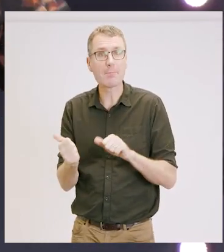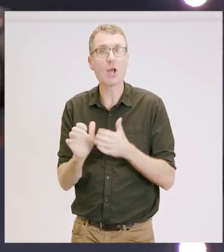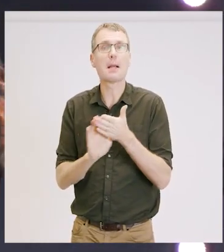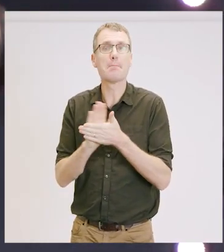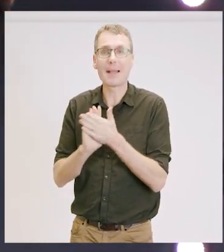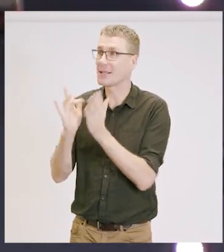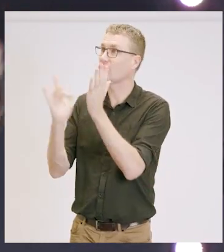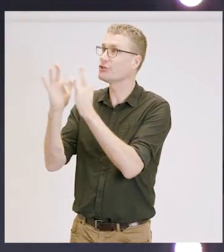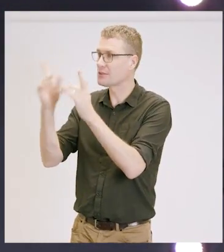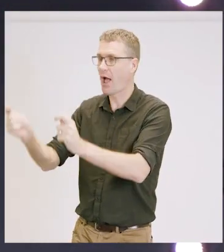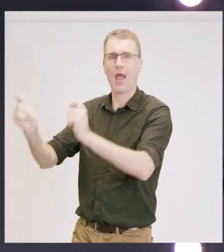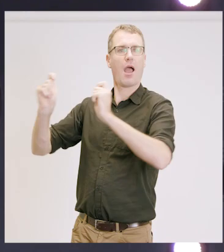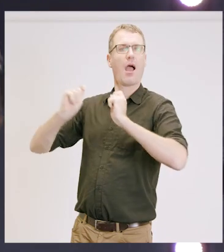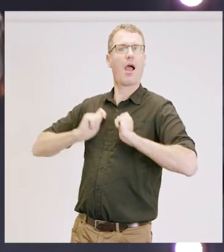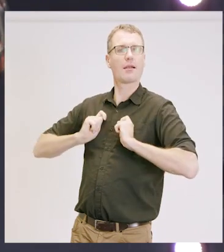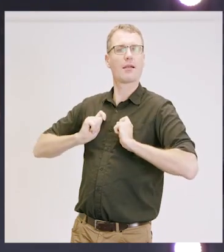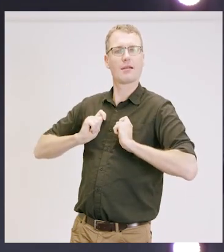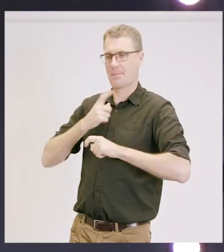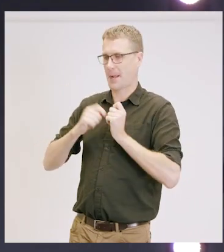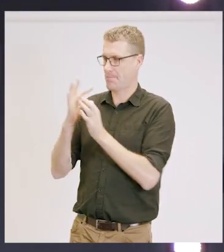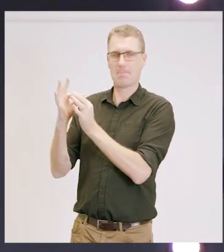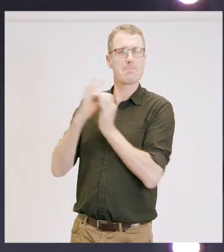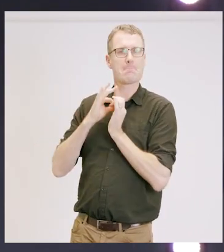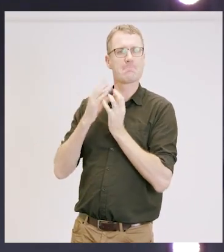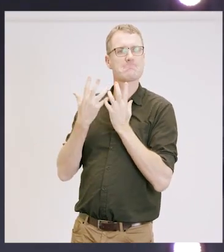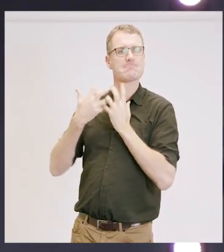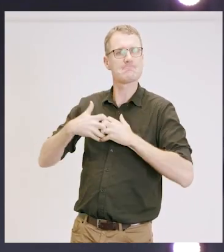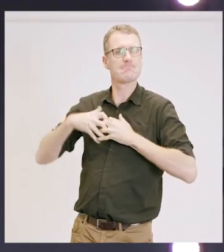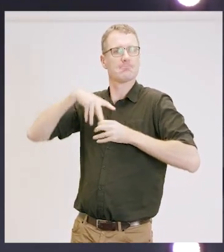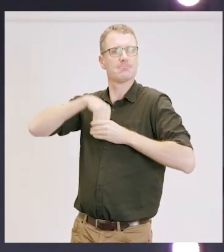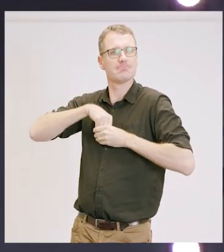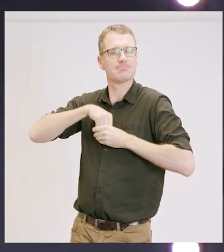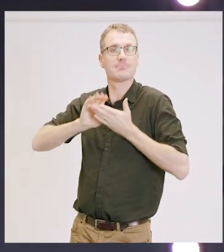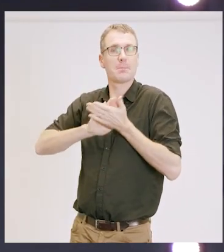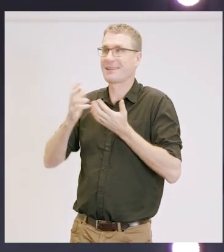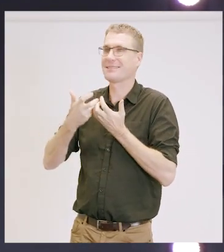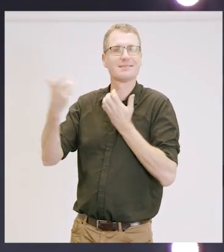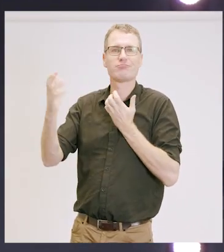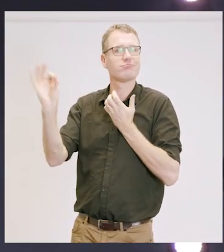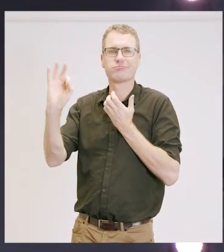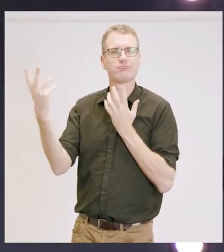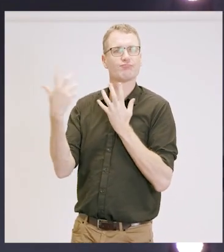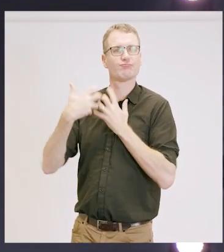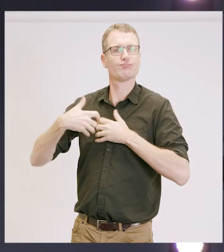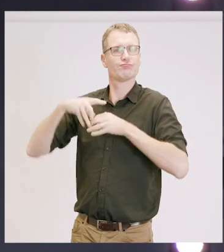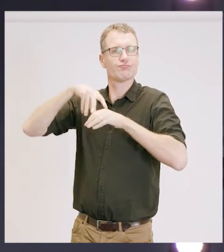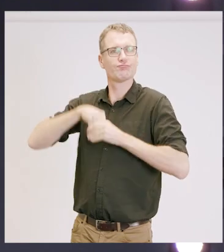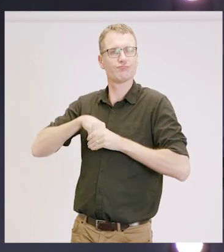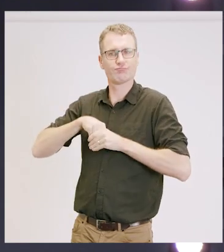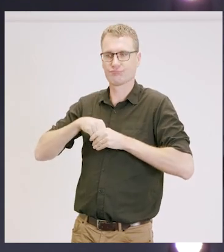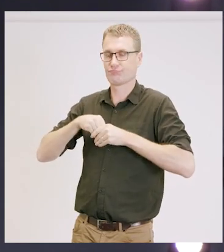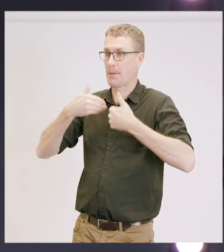we're actually putting on Jesus. We are permanently joining to Jesus. We become indistinguishable between him and